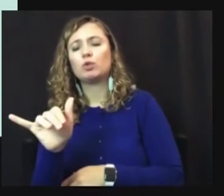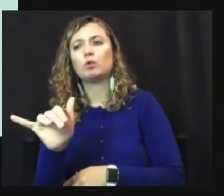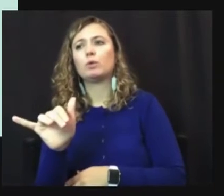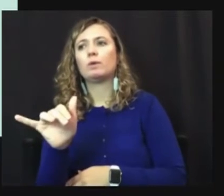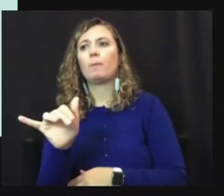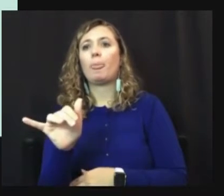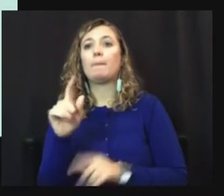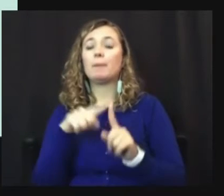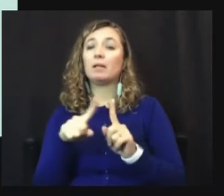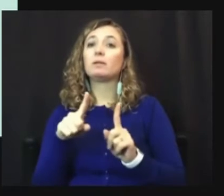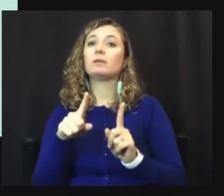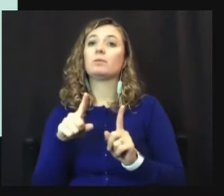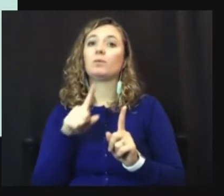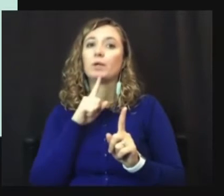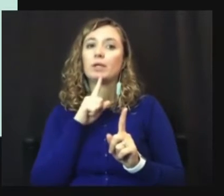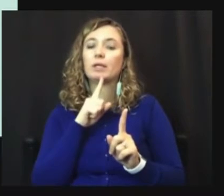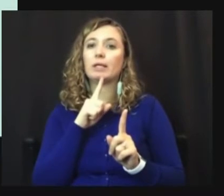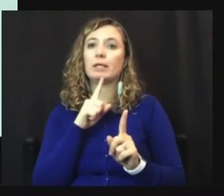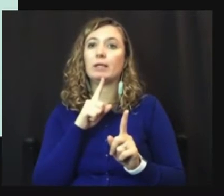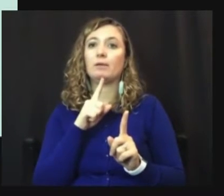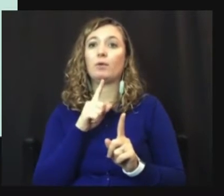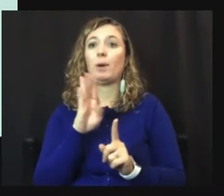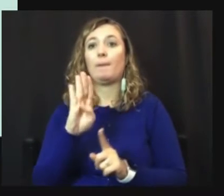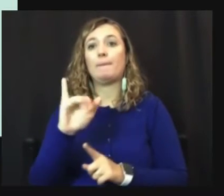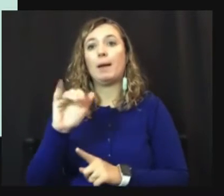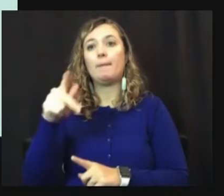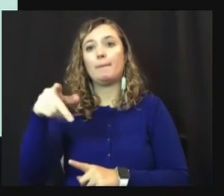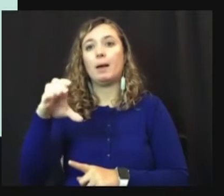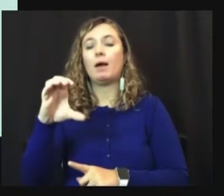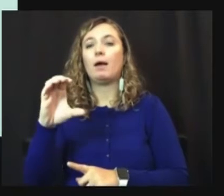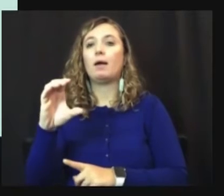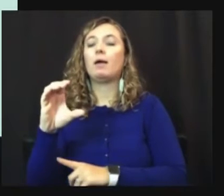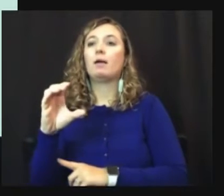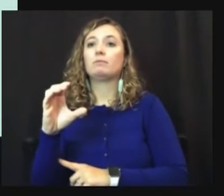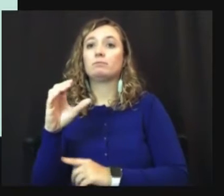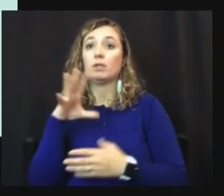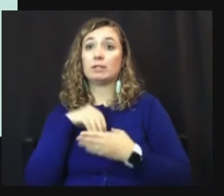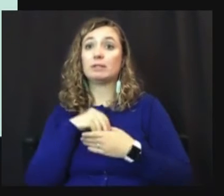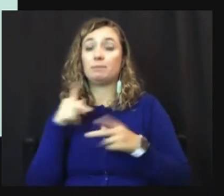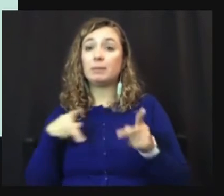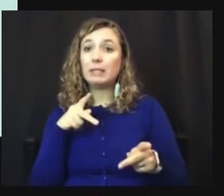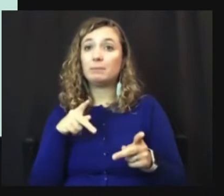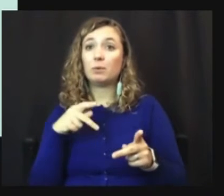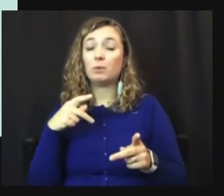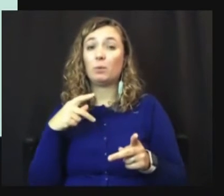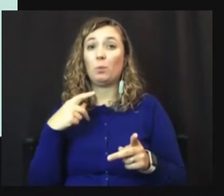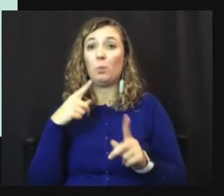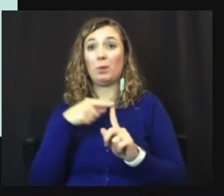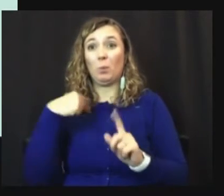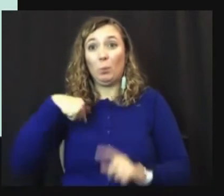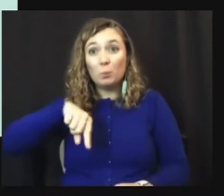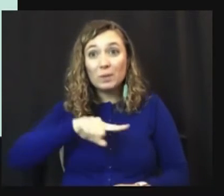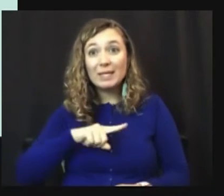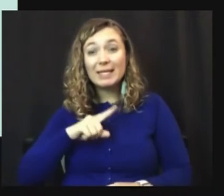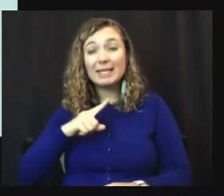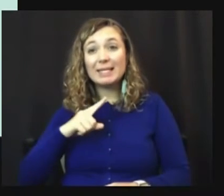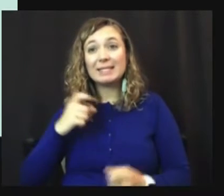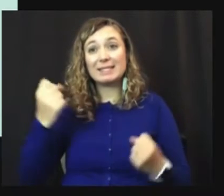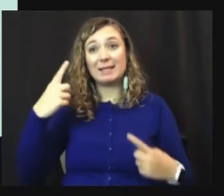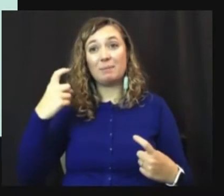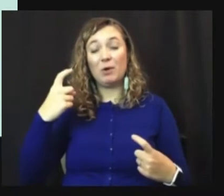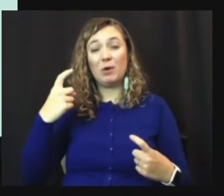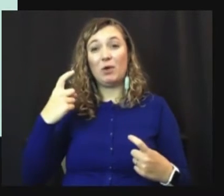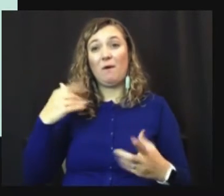especially palpable for BIPOC autistics. When we stim in public, we're often quickly